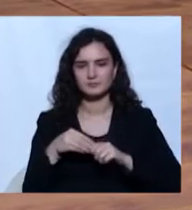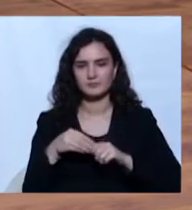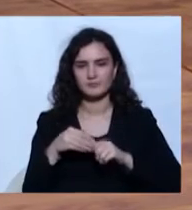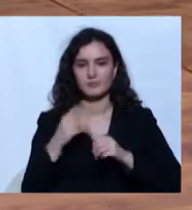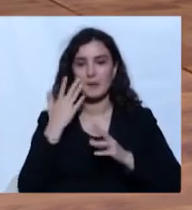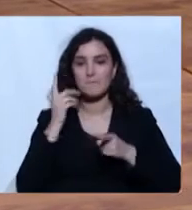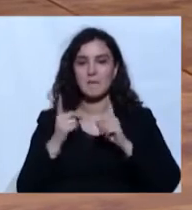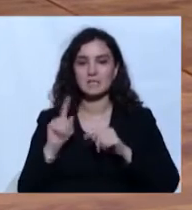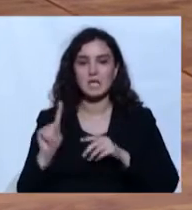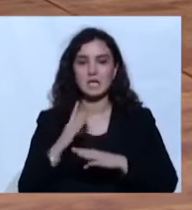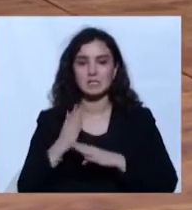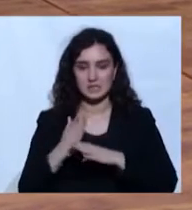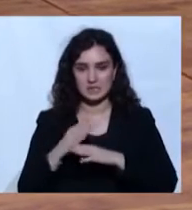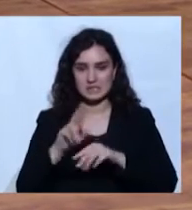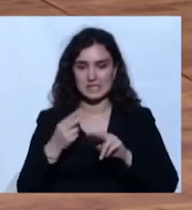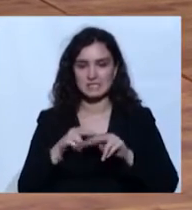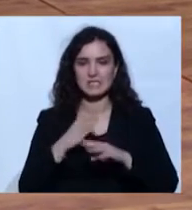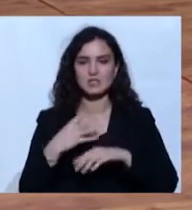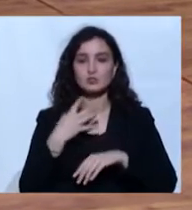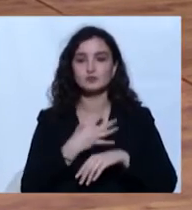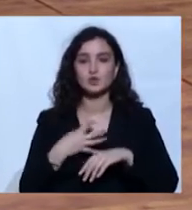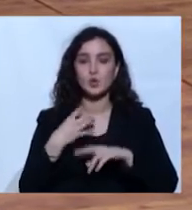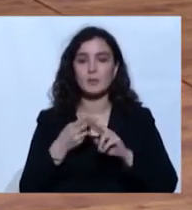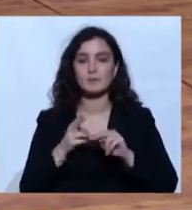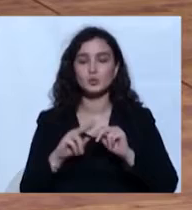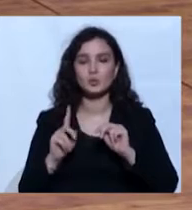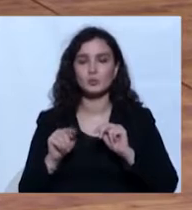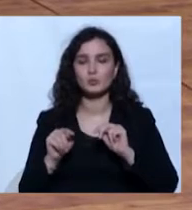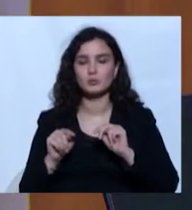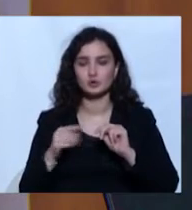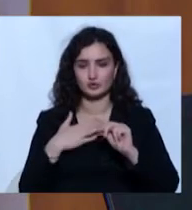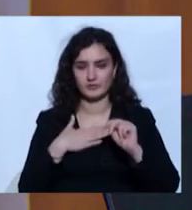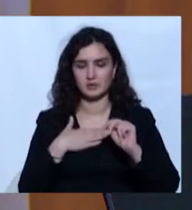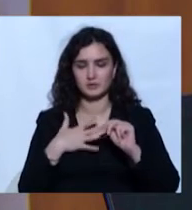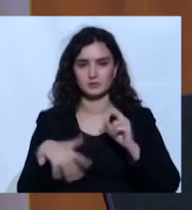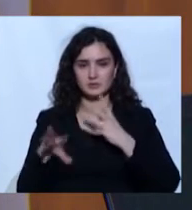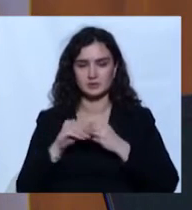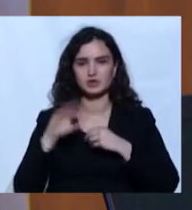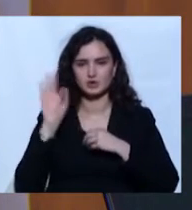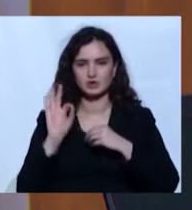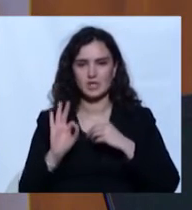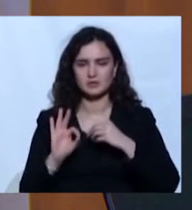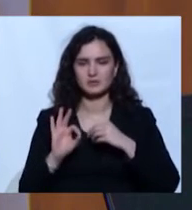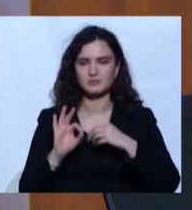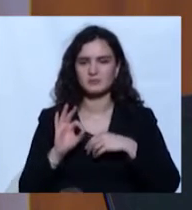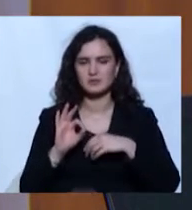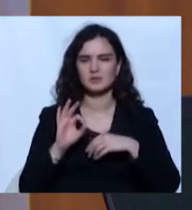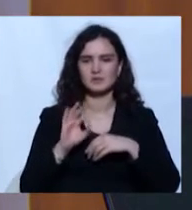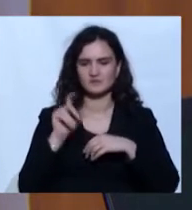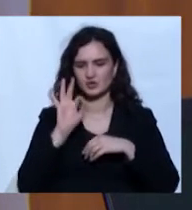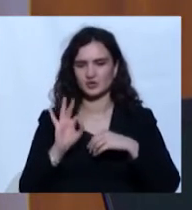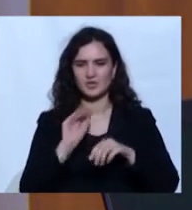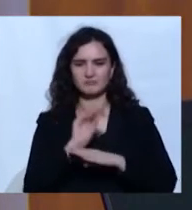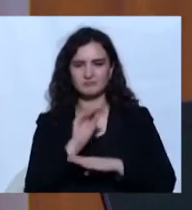really is. And this is important because we often judge people by the way they